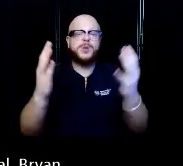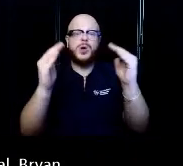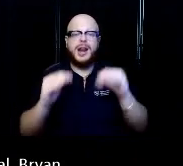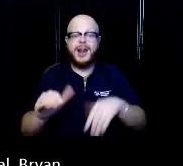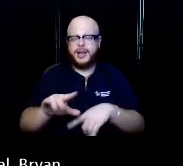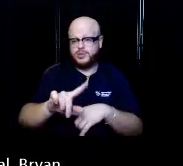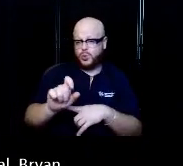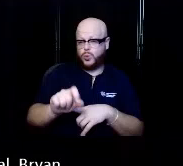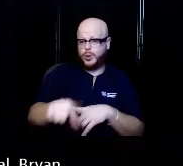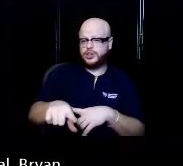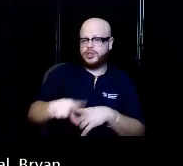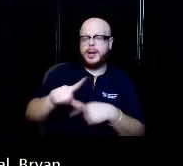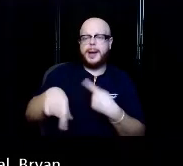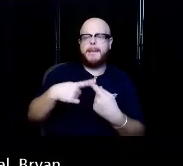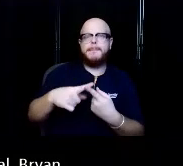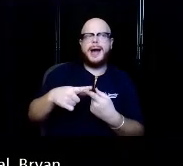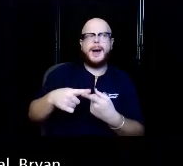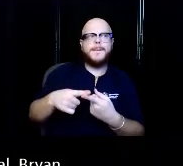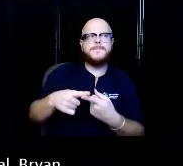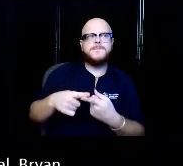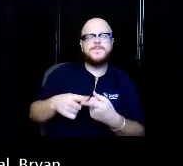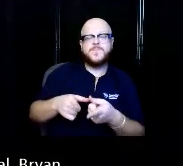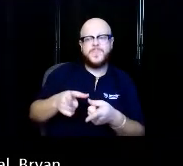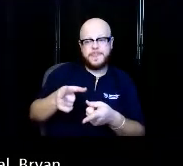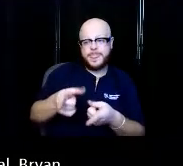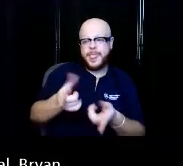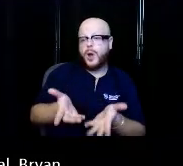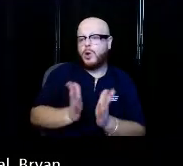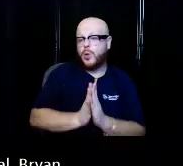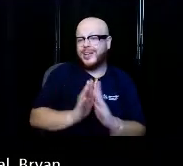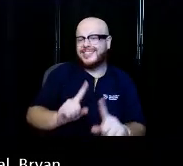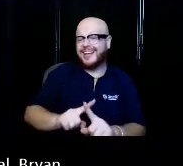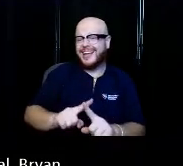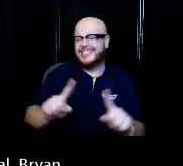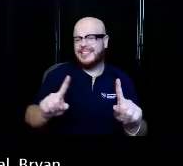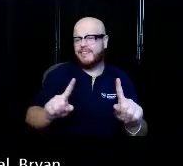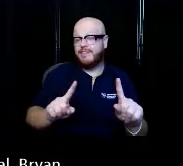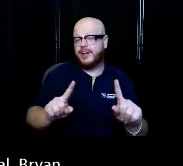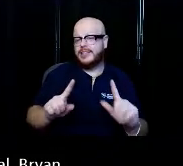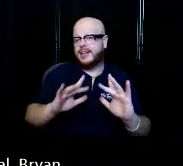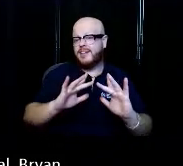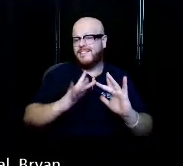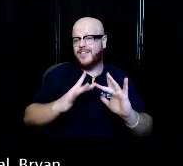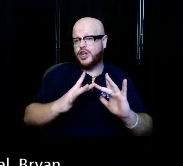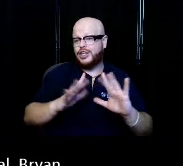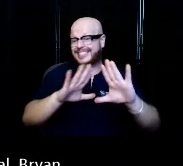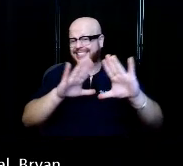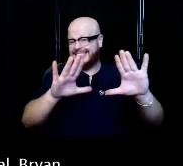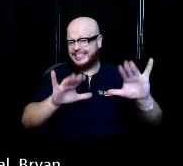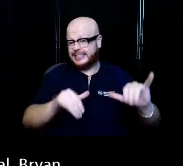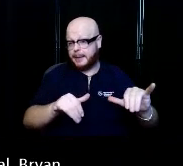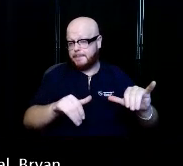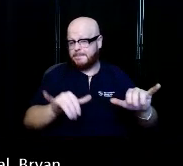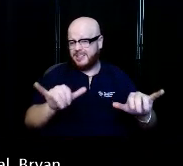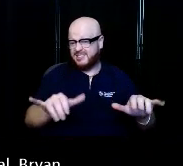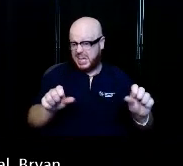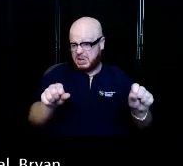asking, is requesting a different virtual platform considered a reasonable accommodation? And